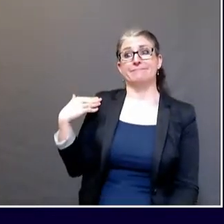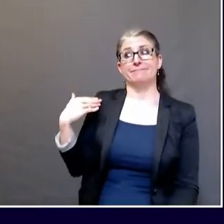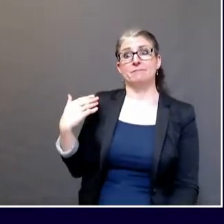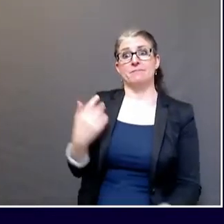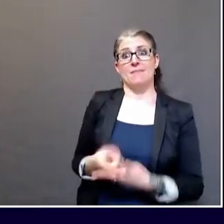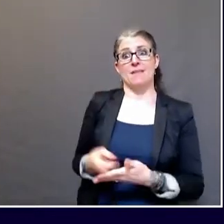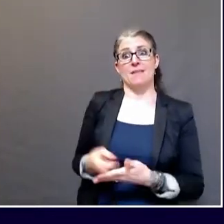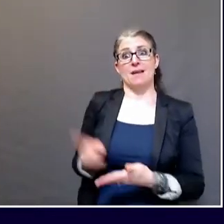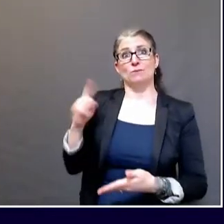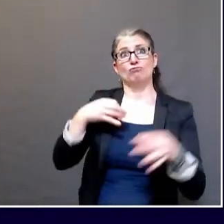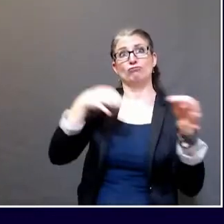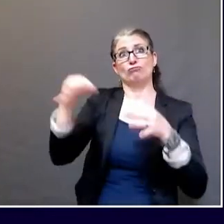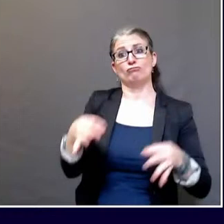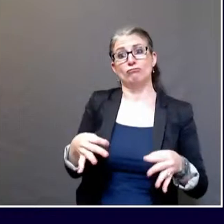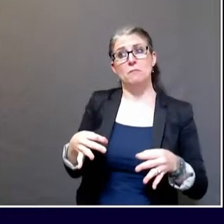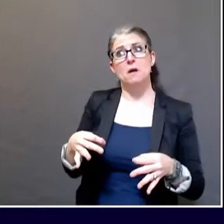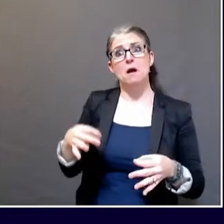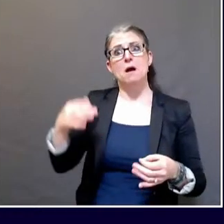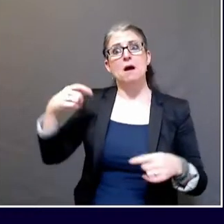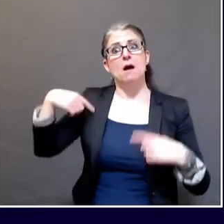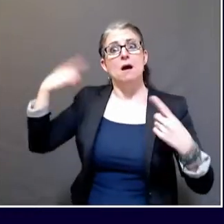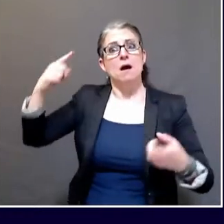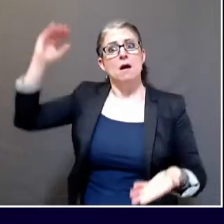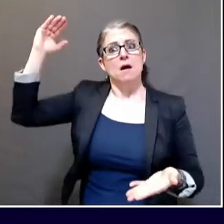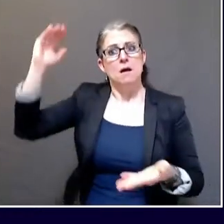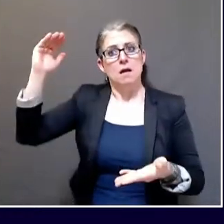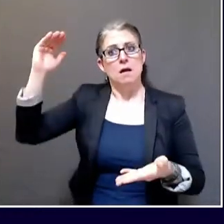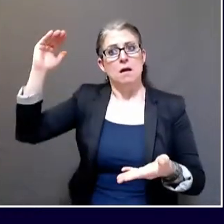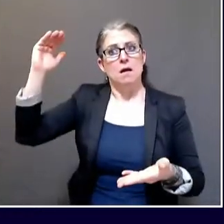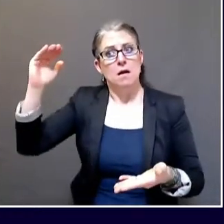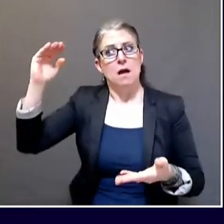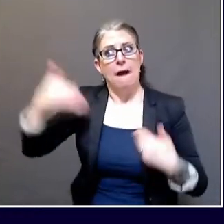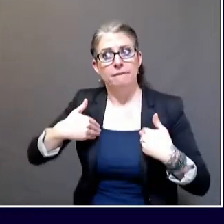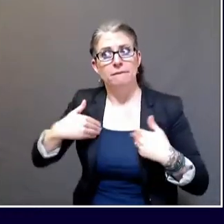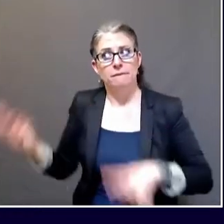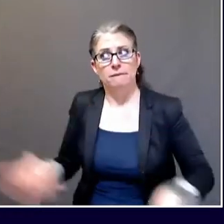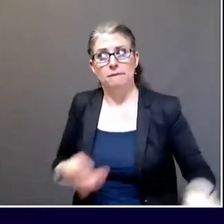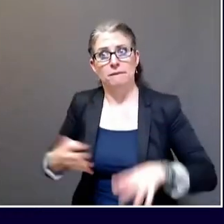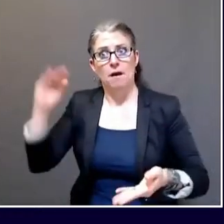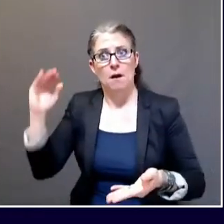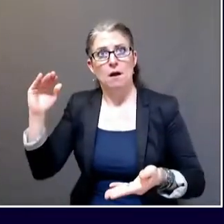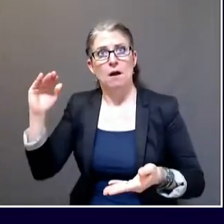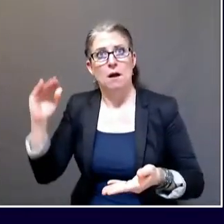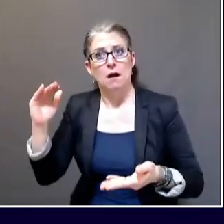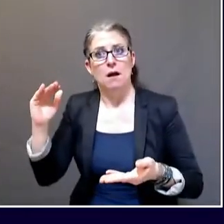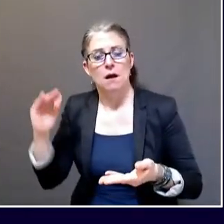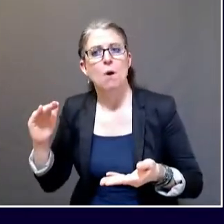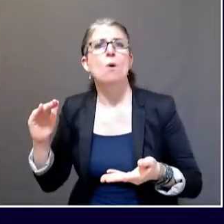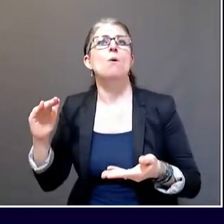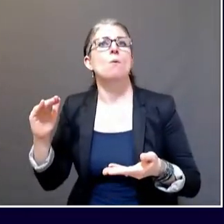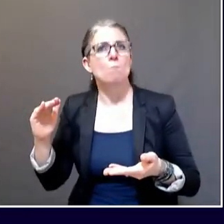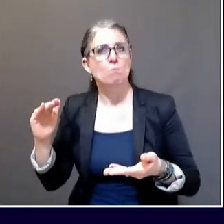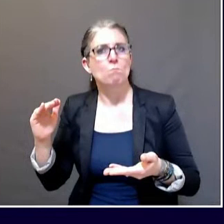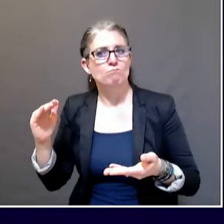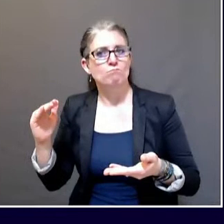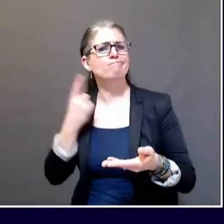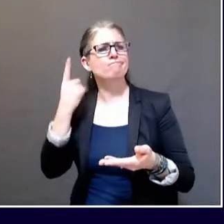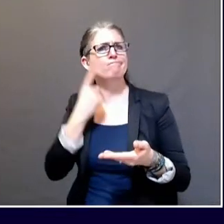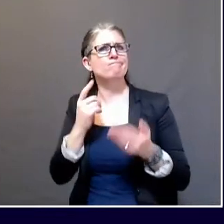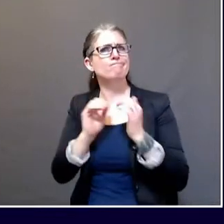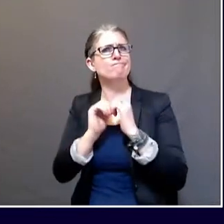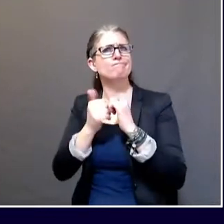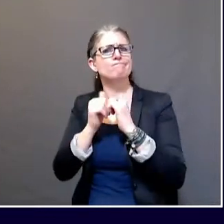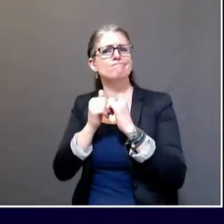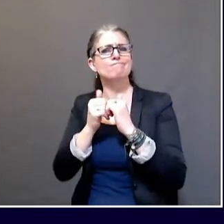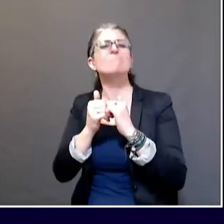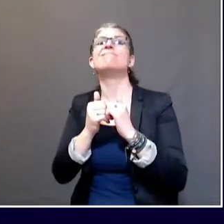has come down in recent days, recent weeks. Some of that is in part because of the expansion, the rebounding of